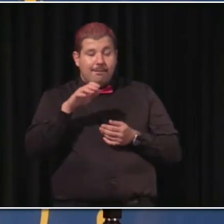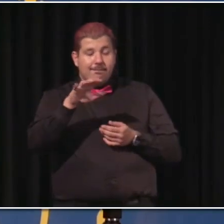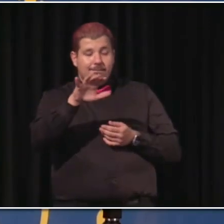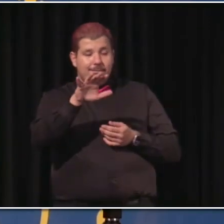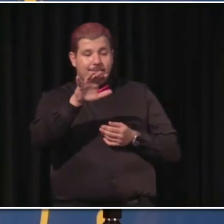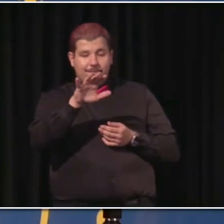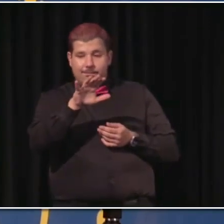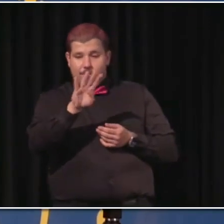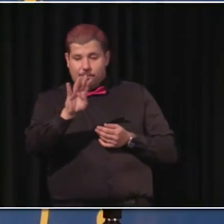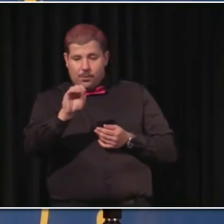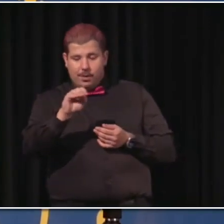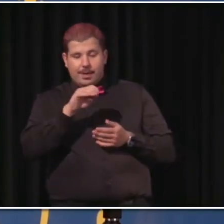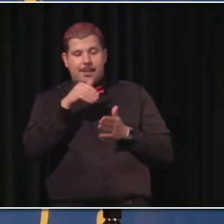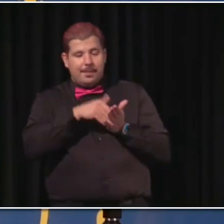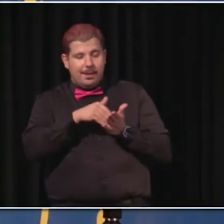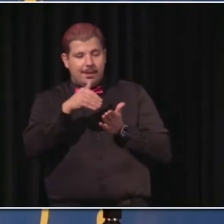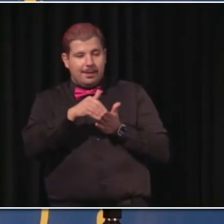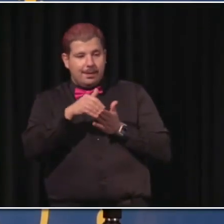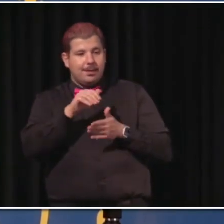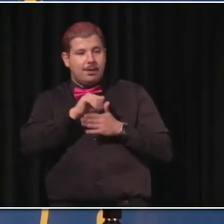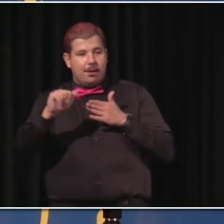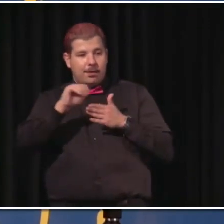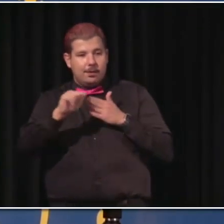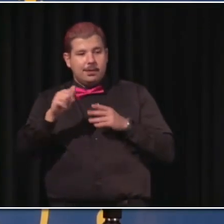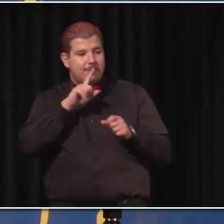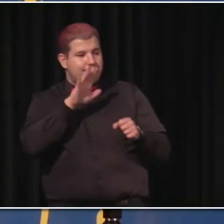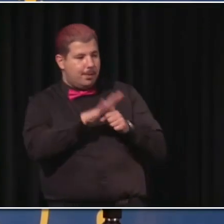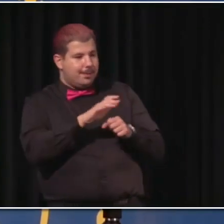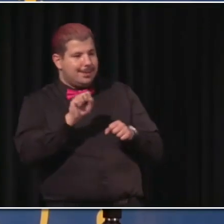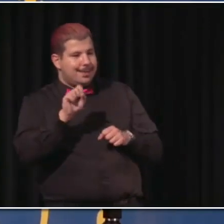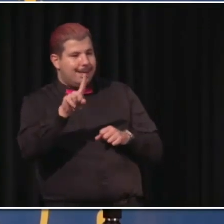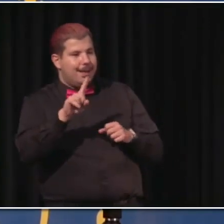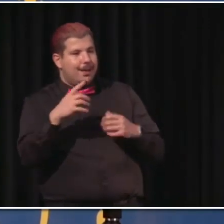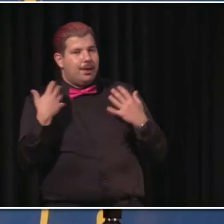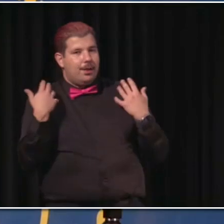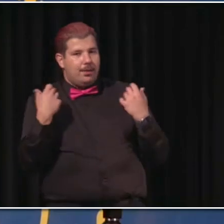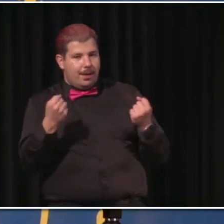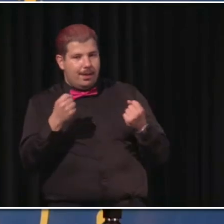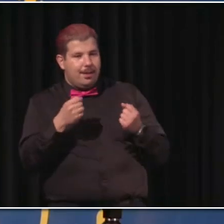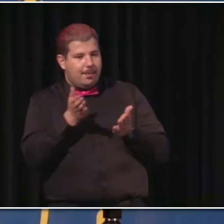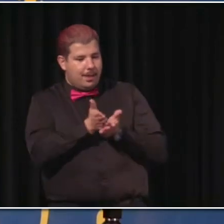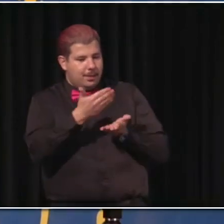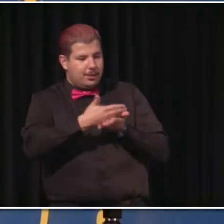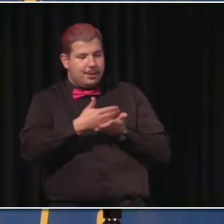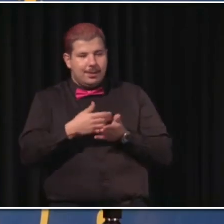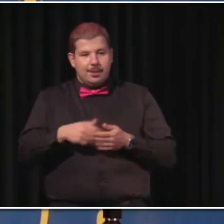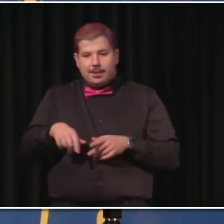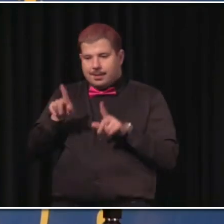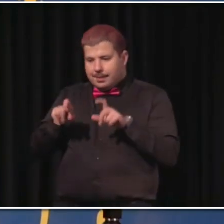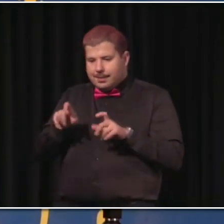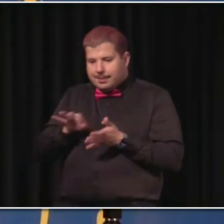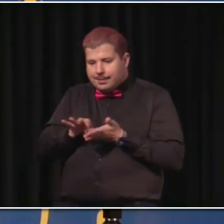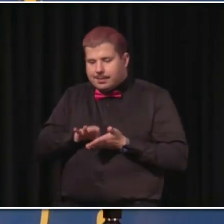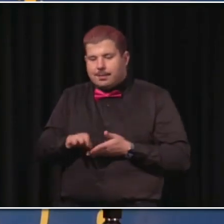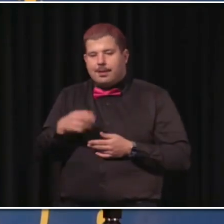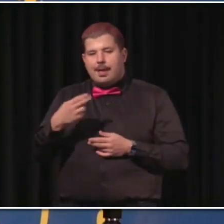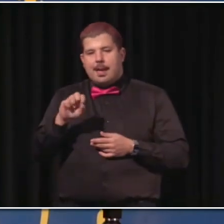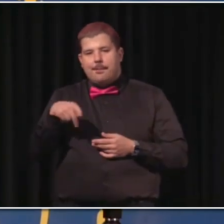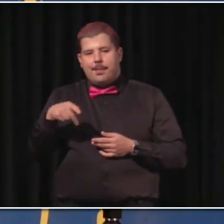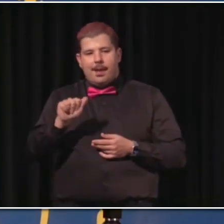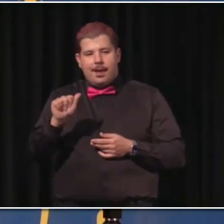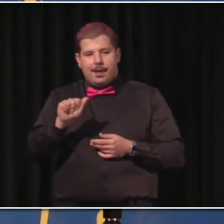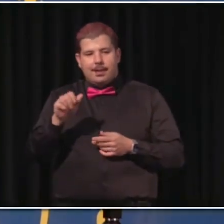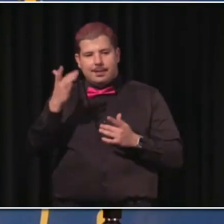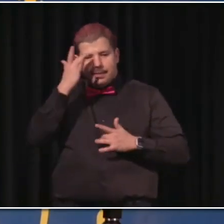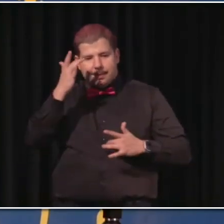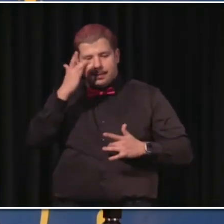been promised to San Diego's public health budget, gutting our disease tracking, our hepatitis A vaccine program, and